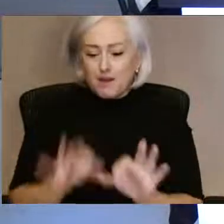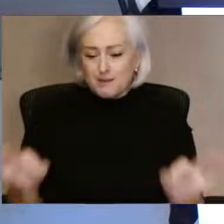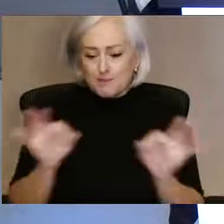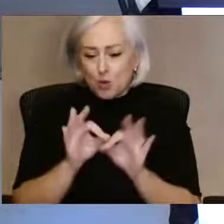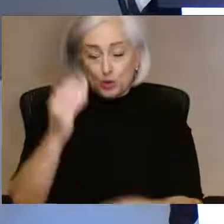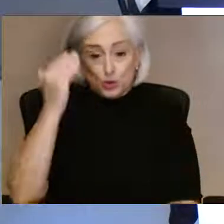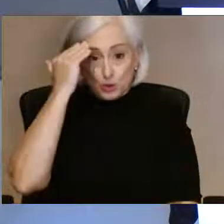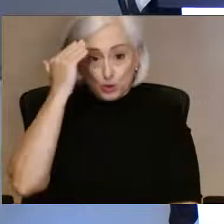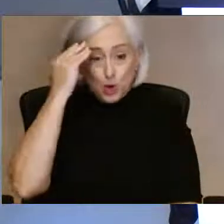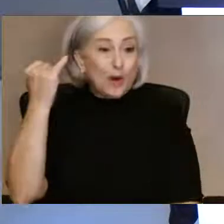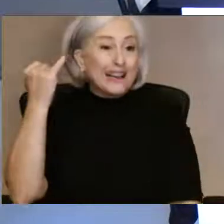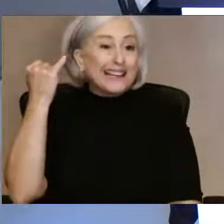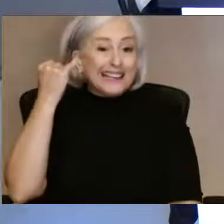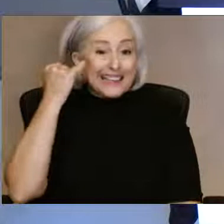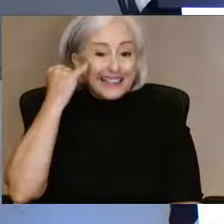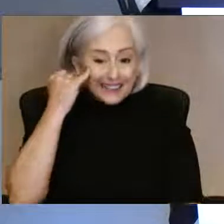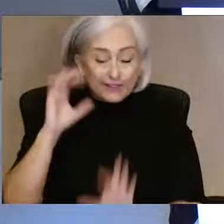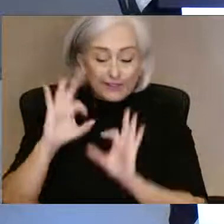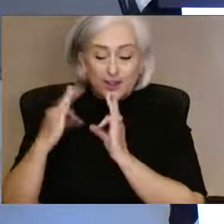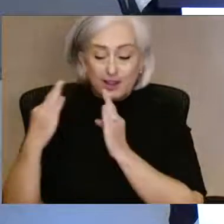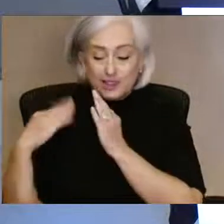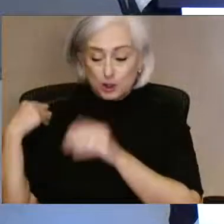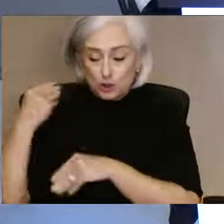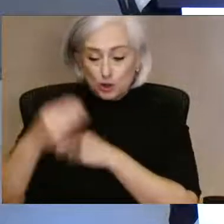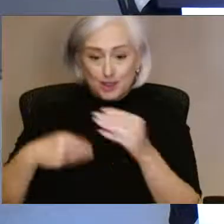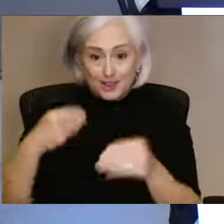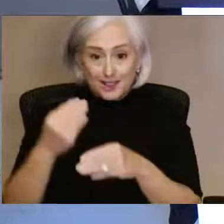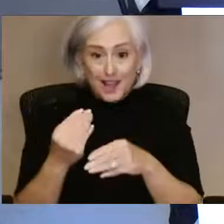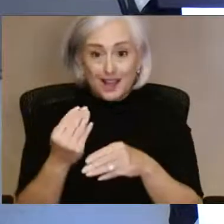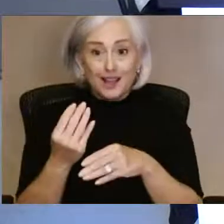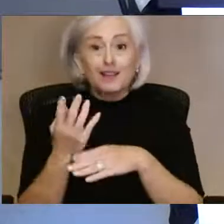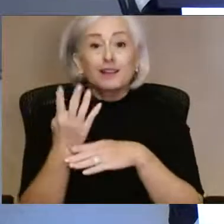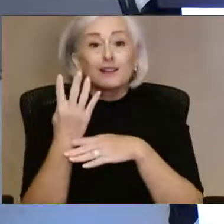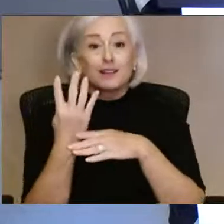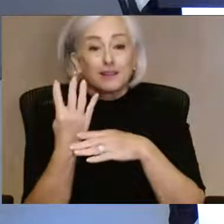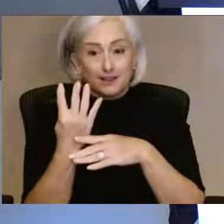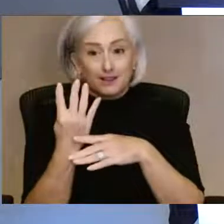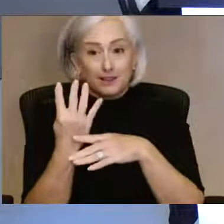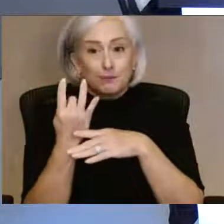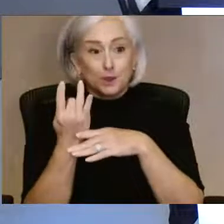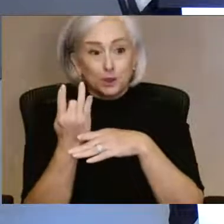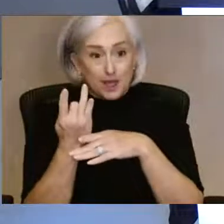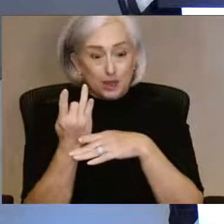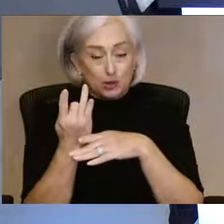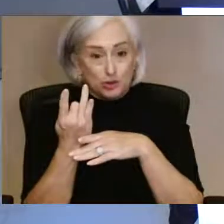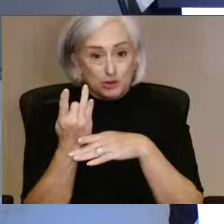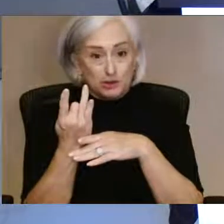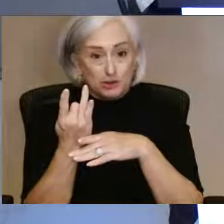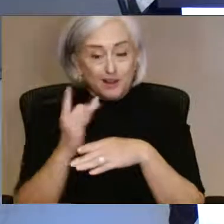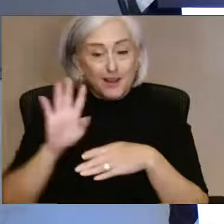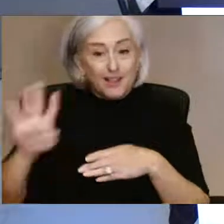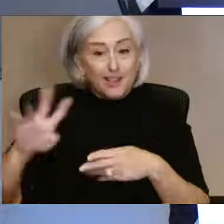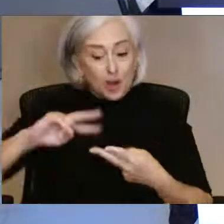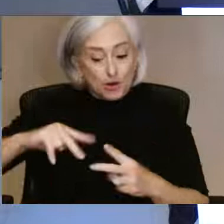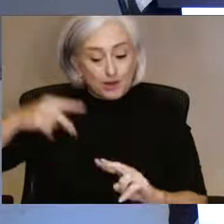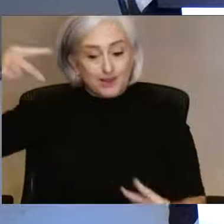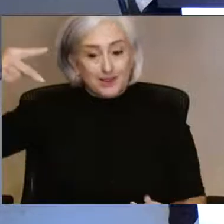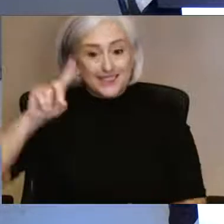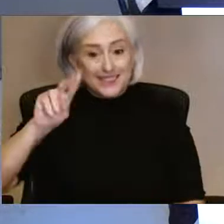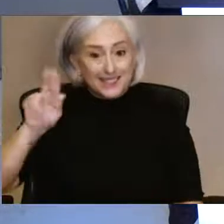genetic mutation, a patient's germline, DNA, is driving a person's